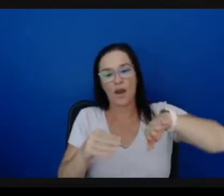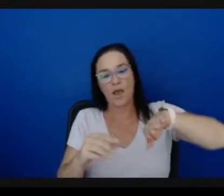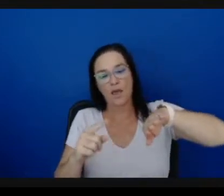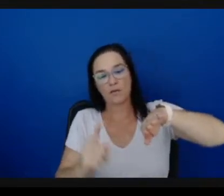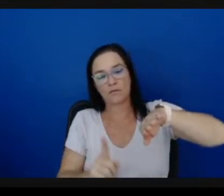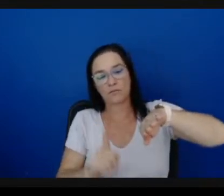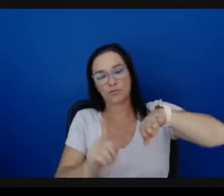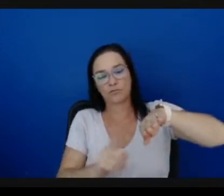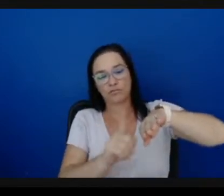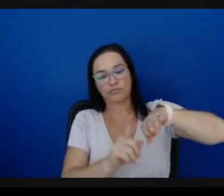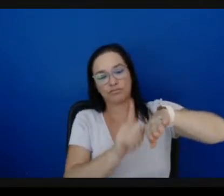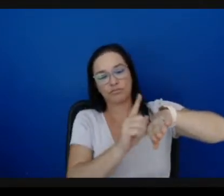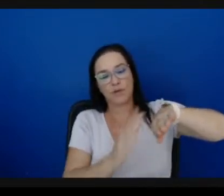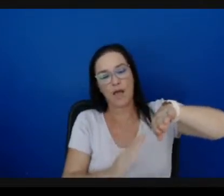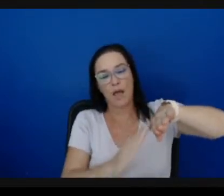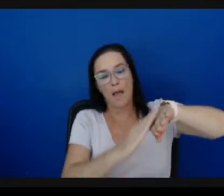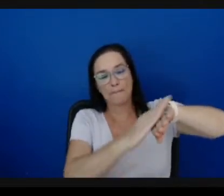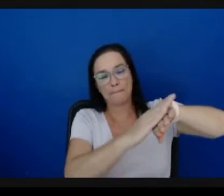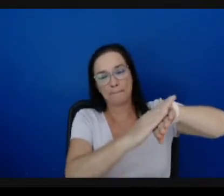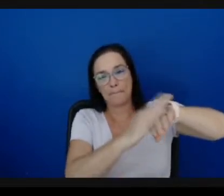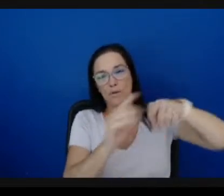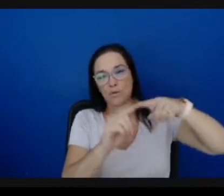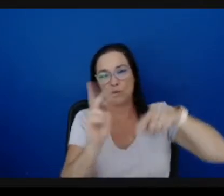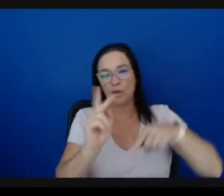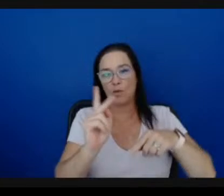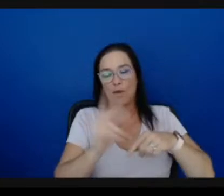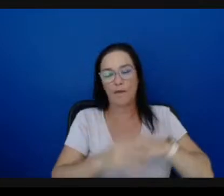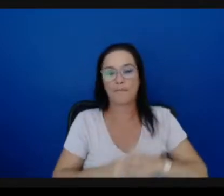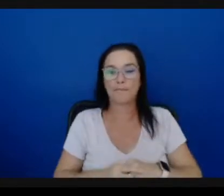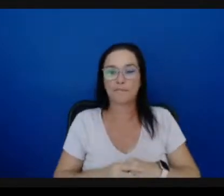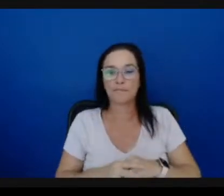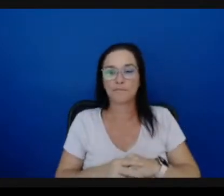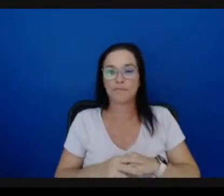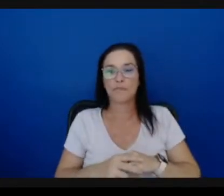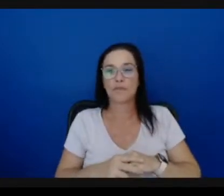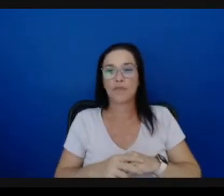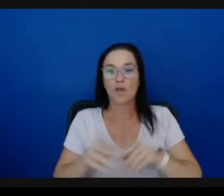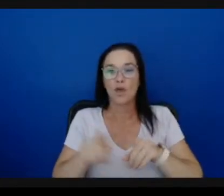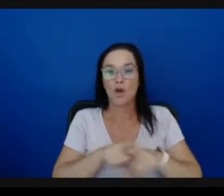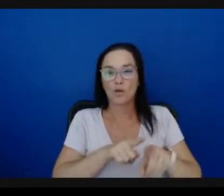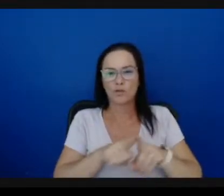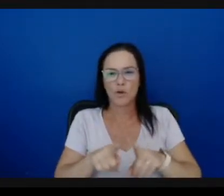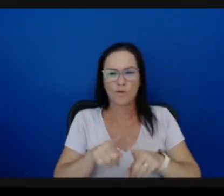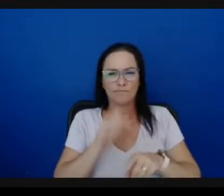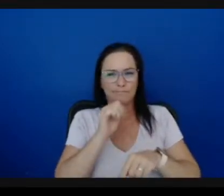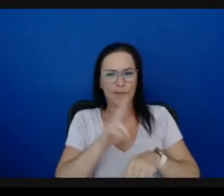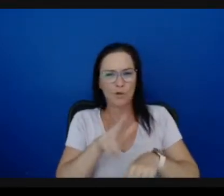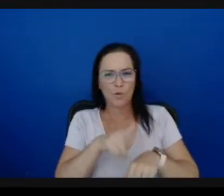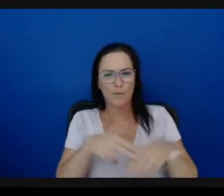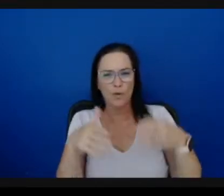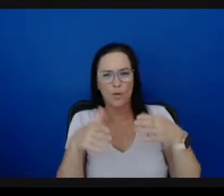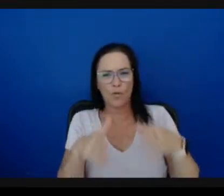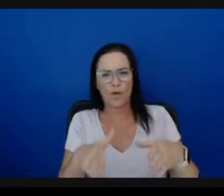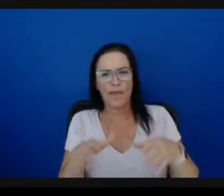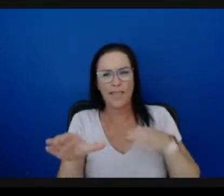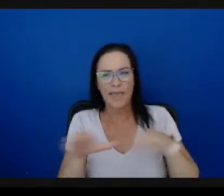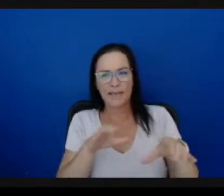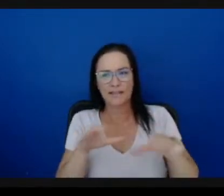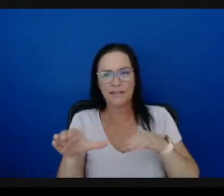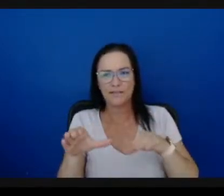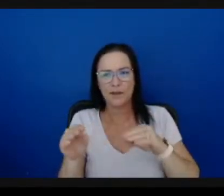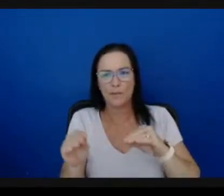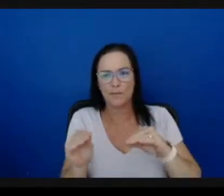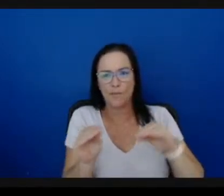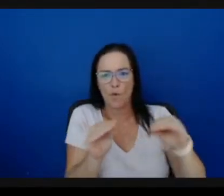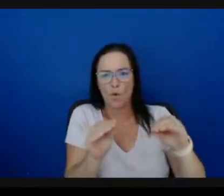central vent of Kilauea crater, and also in the irregular manner in which activity shifted